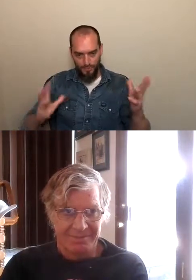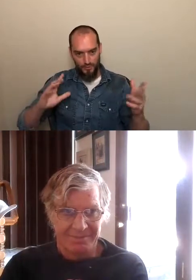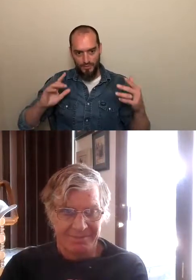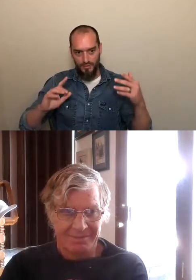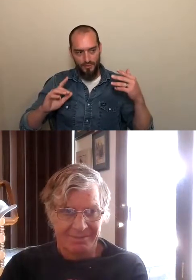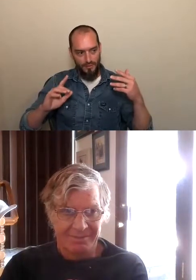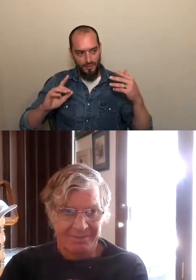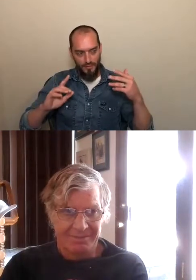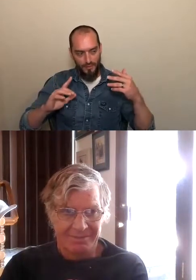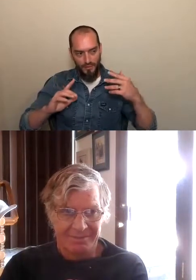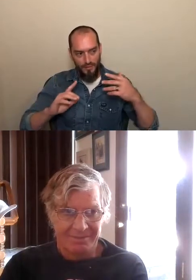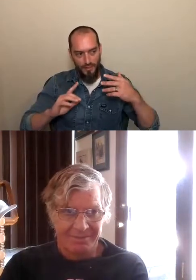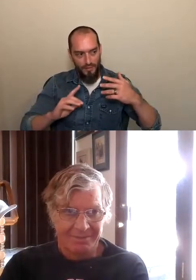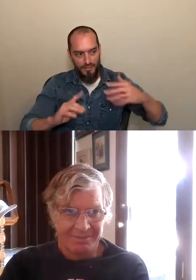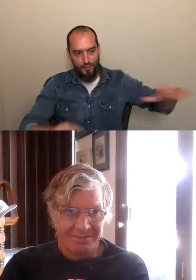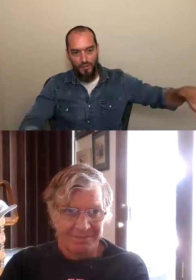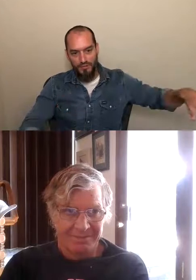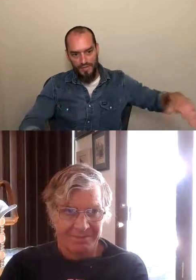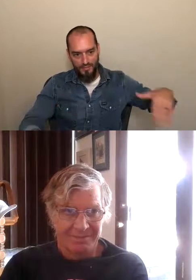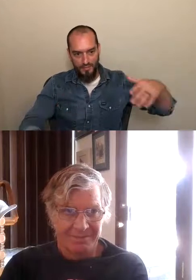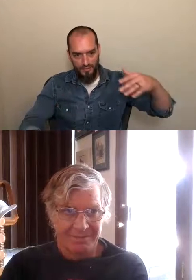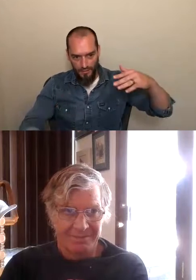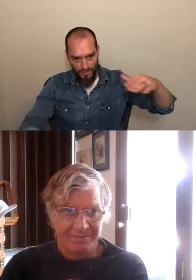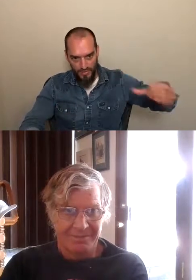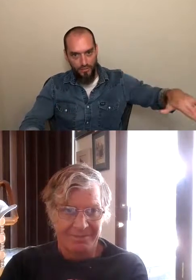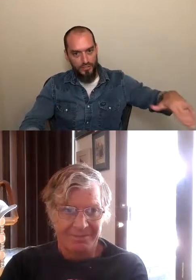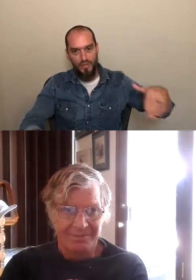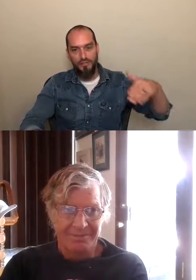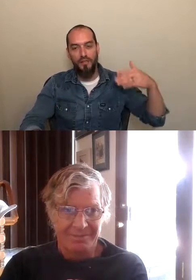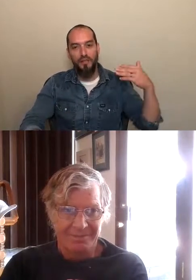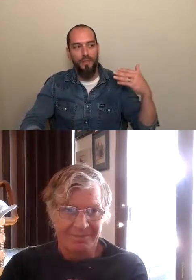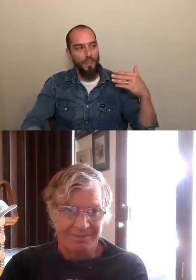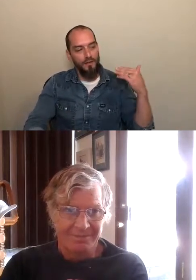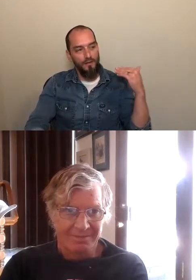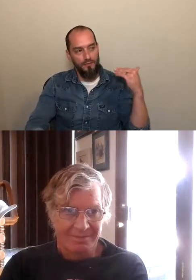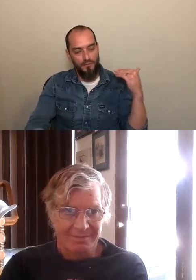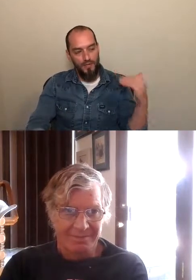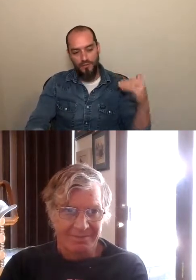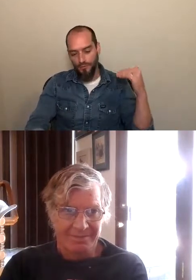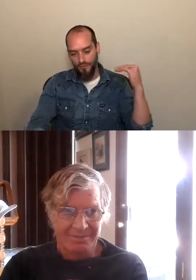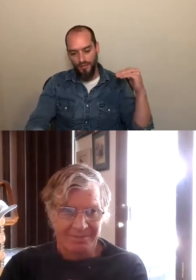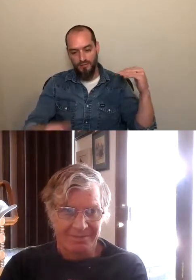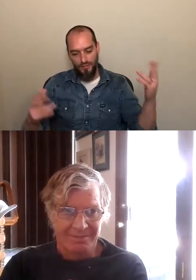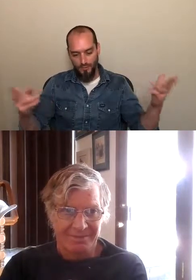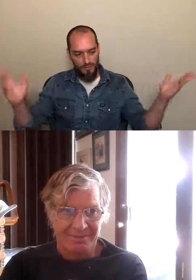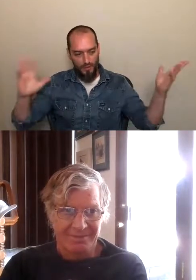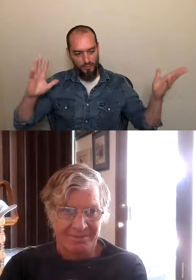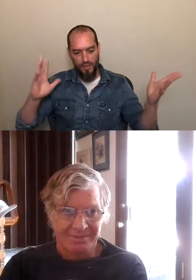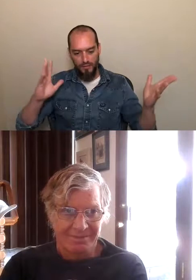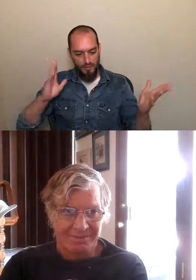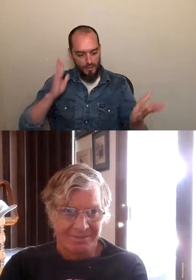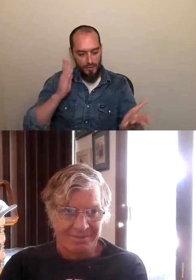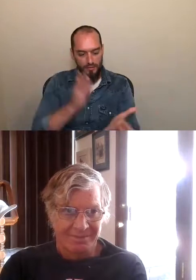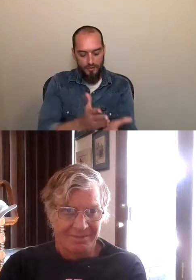in this community. I see it across Texas or even in other states. You've got to start with the foundation. That's why it's called